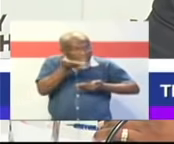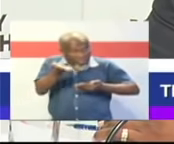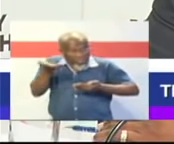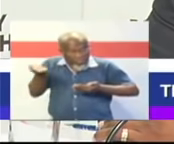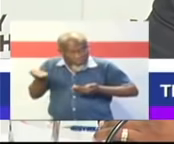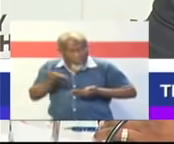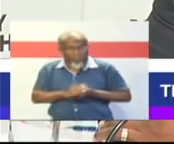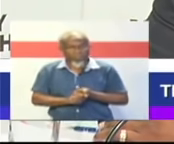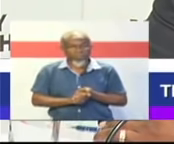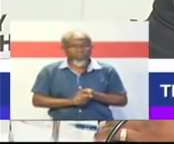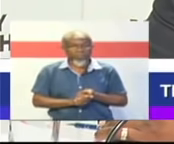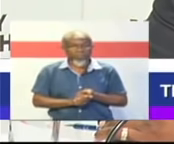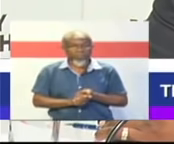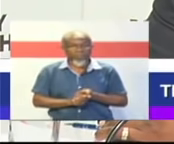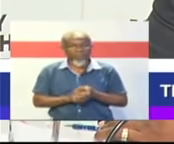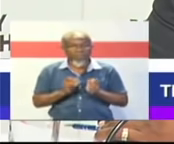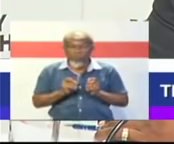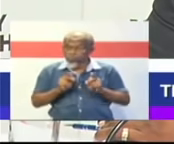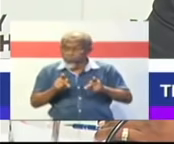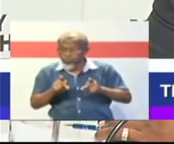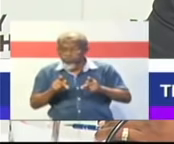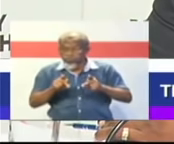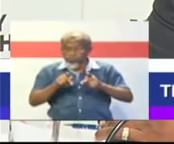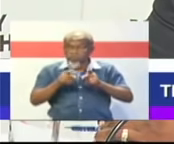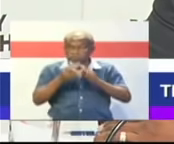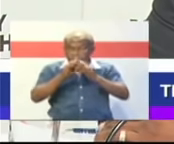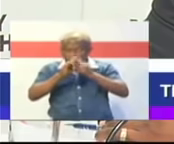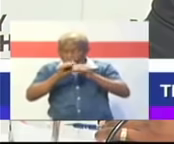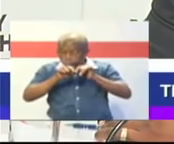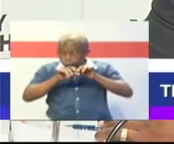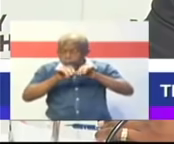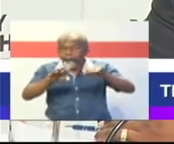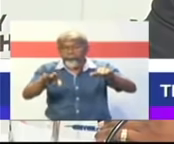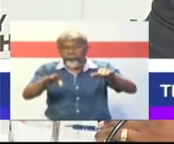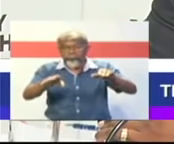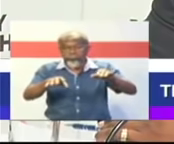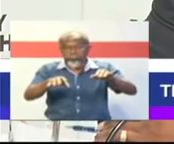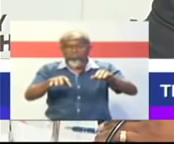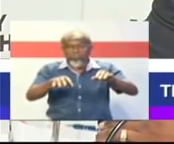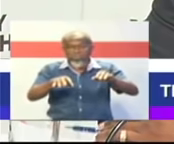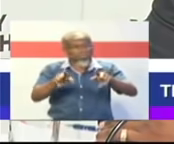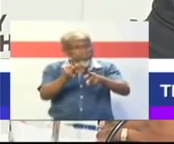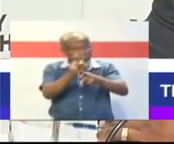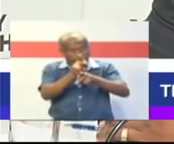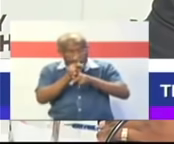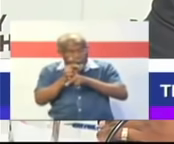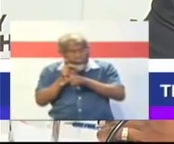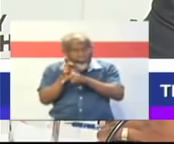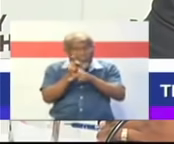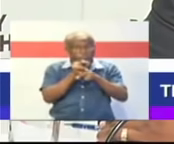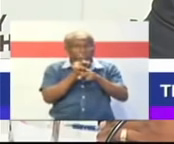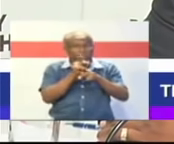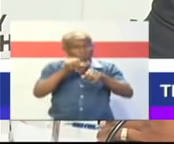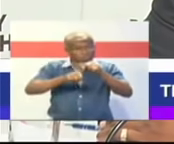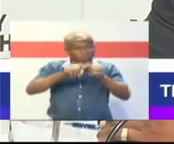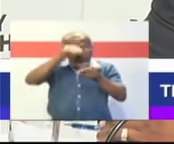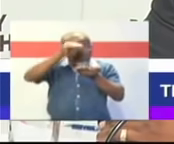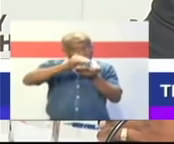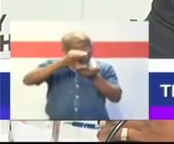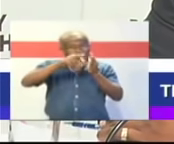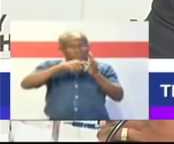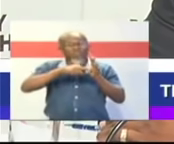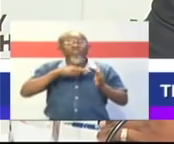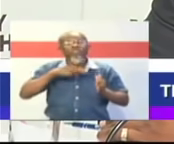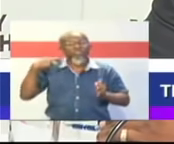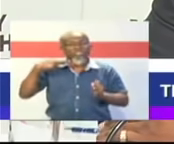we say that potential for community spread, we want the entire population to take that seriously and enhance their precautions so that we can reduce the